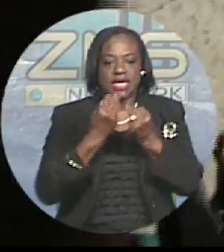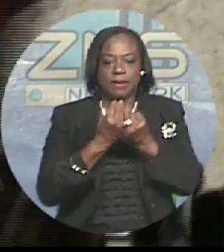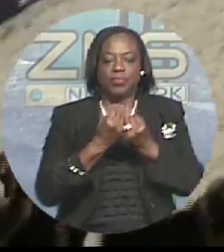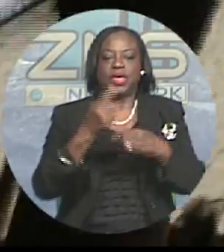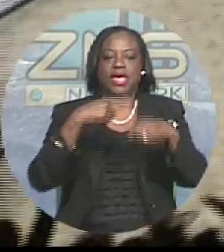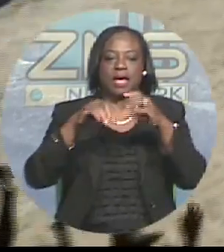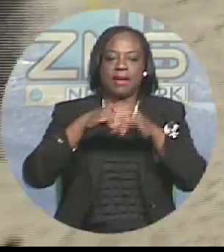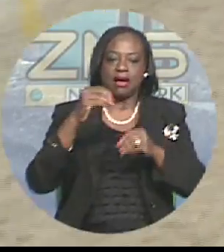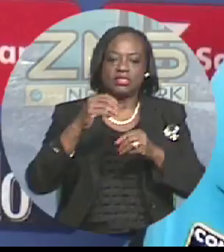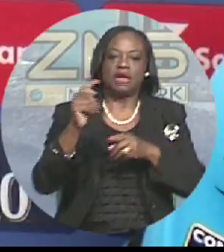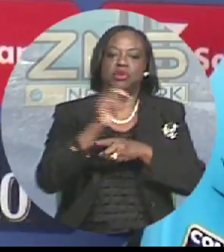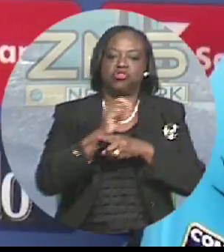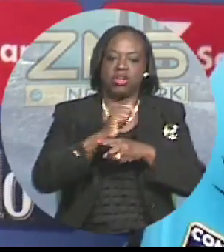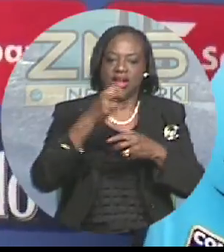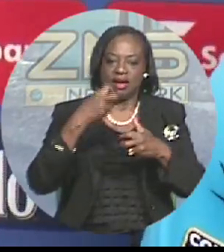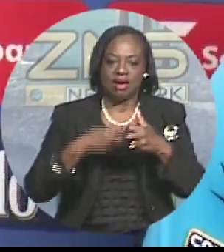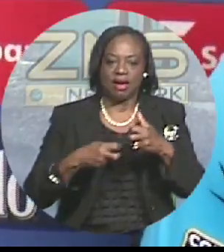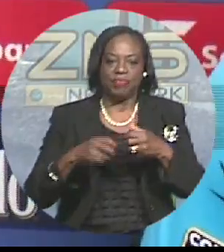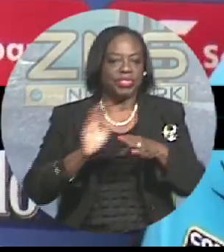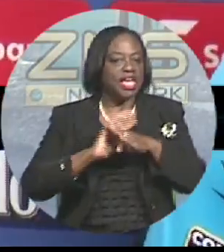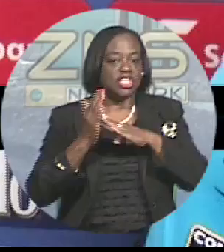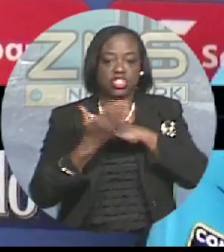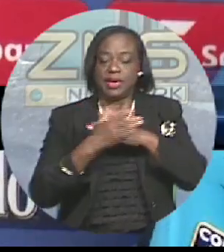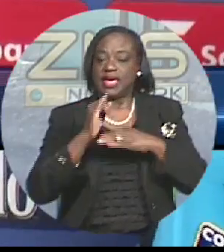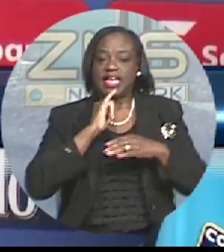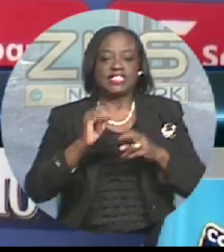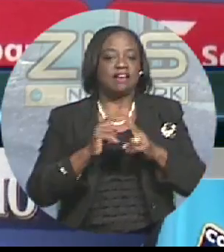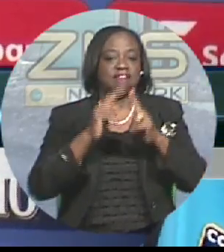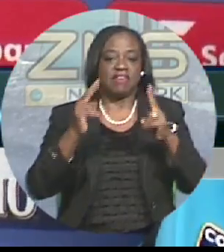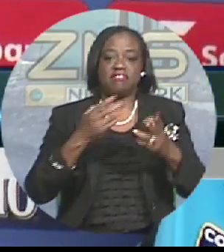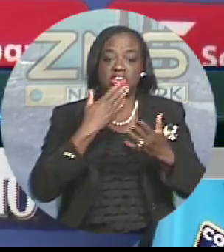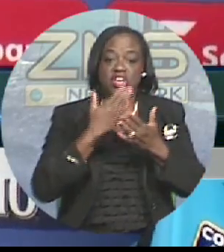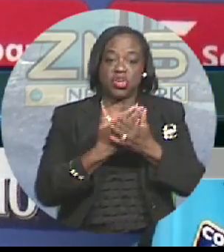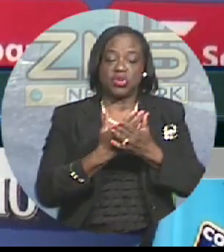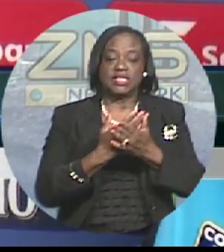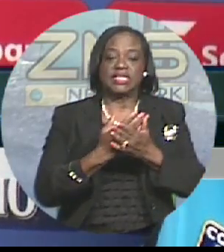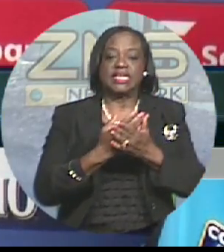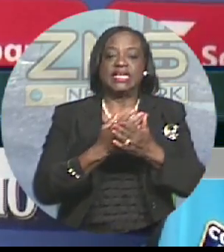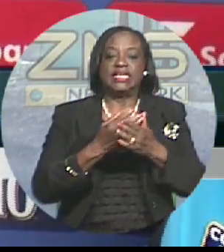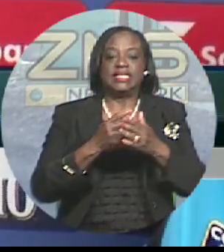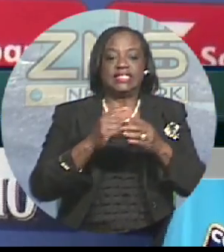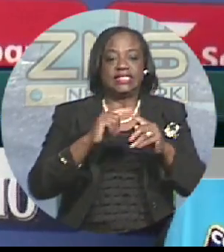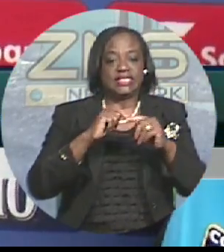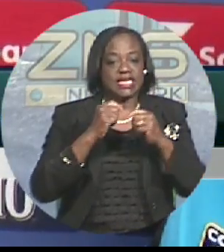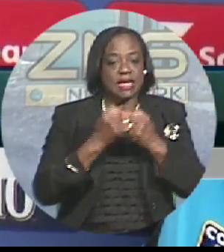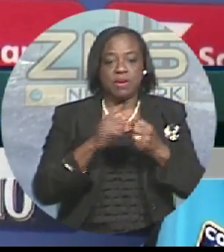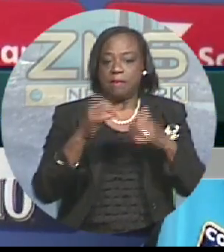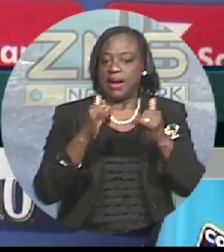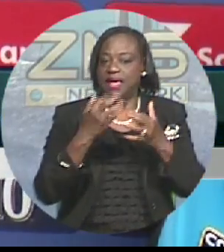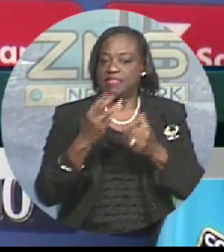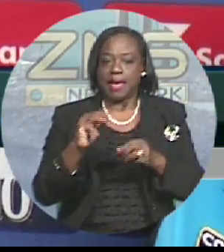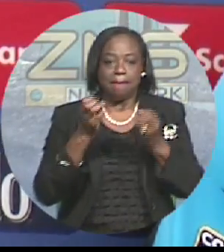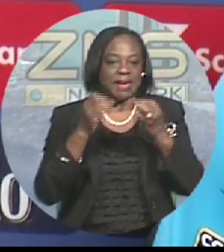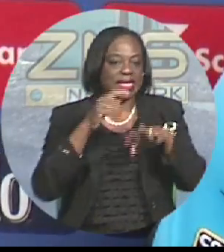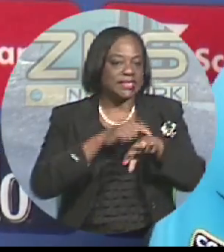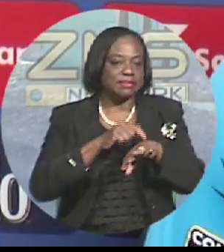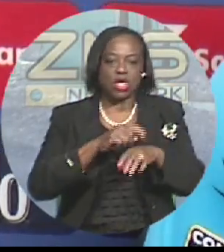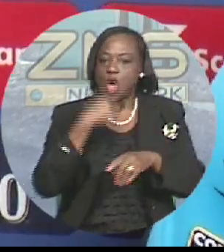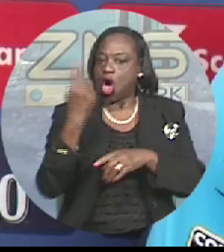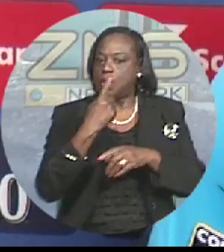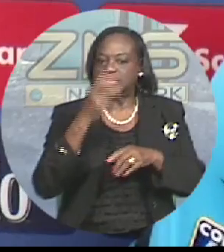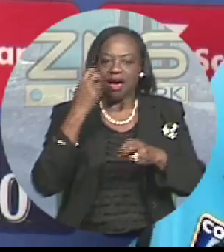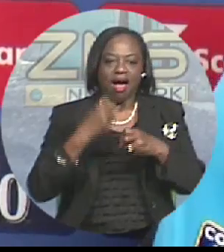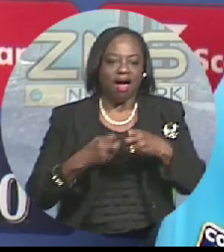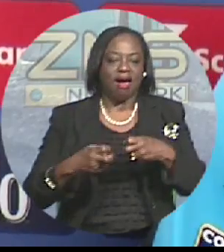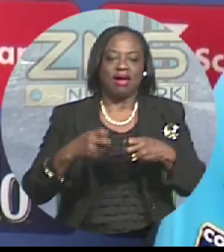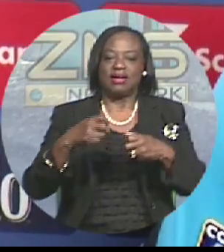put in the effort on the field. Jamaica is a very good team. We have played them many times, and it's always a rough game. But they have